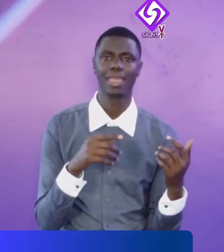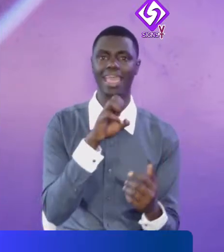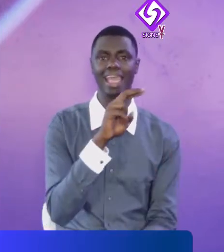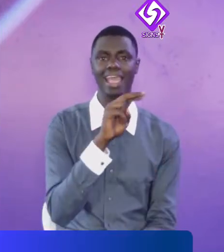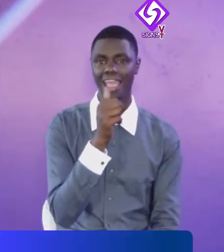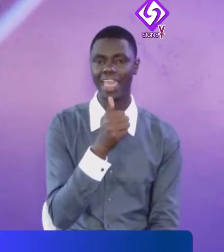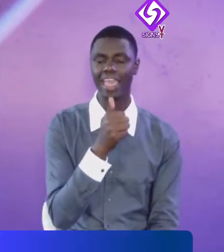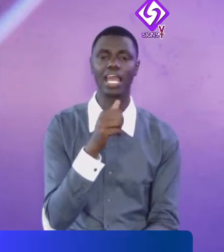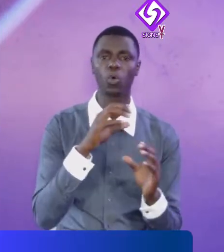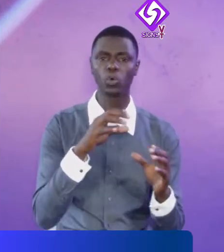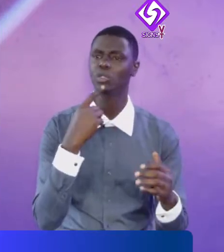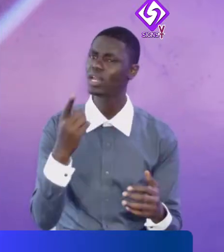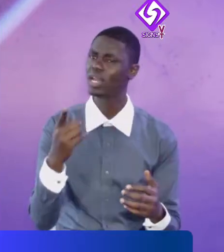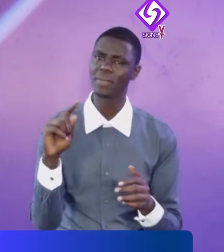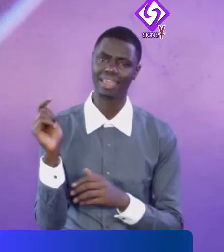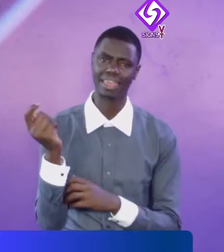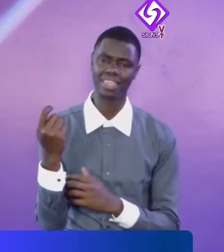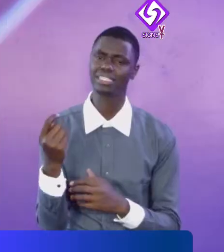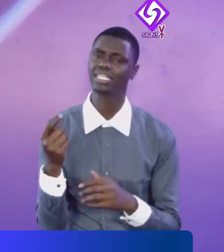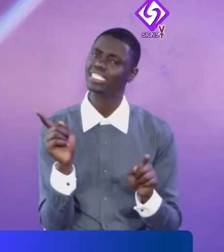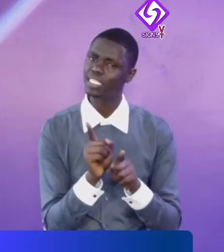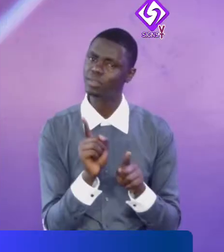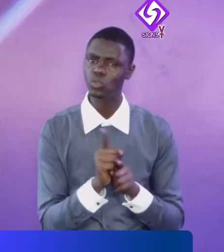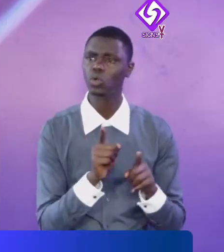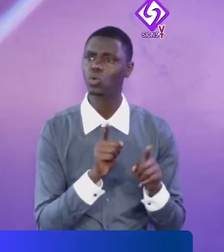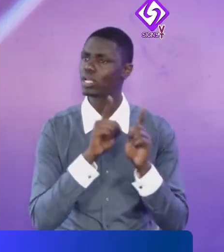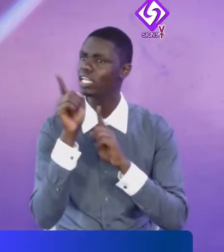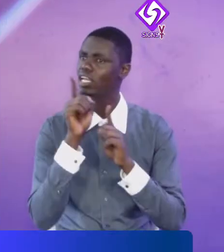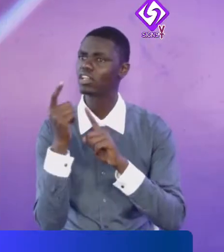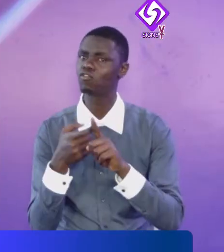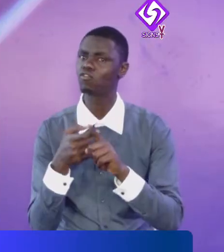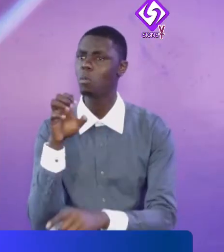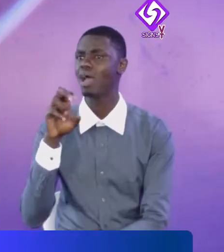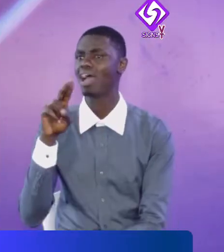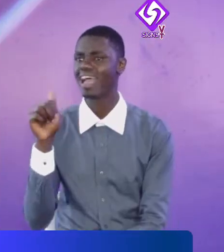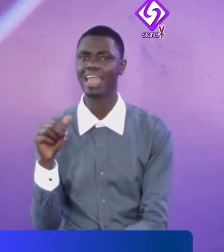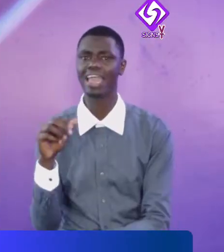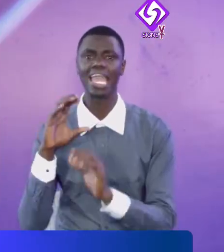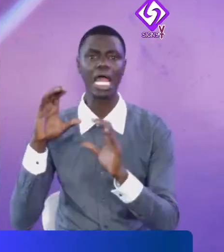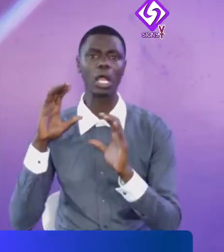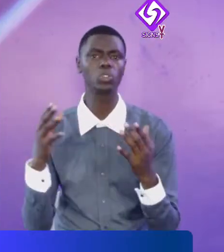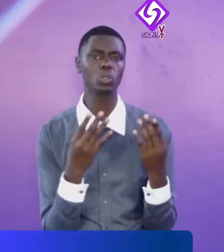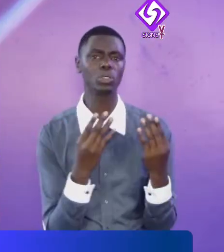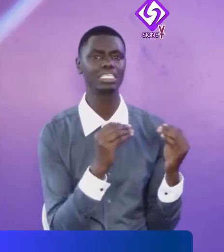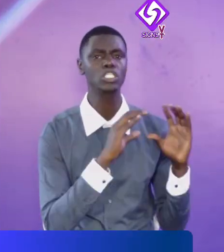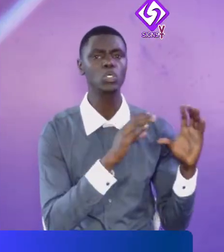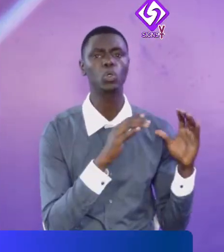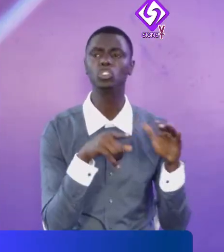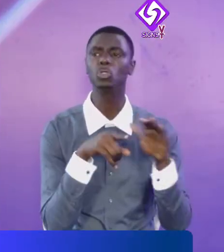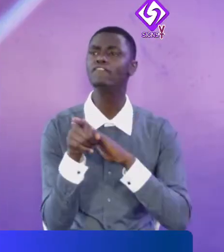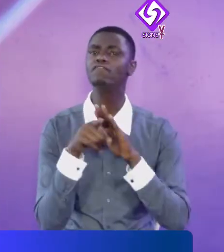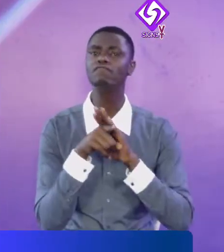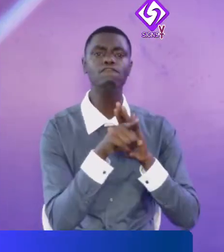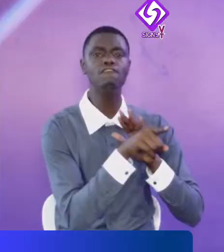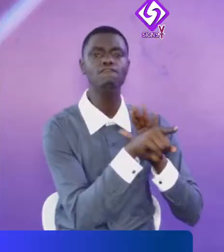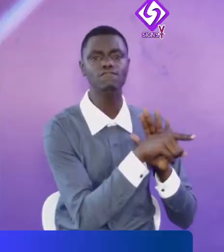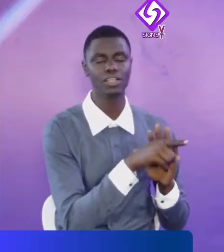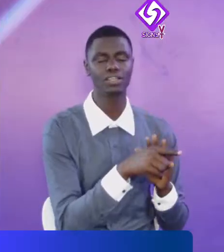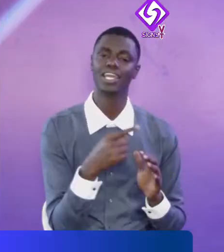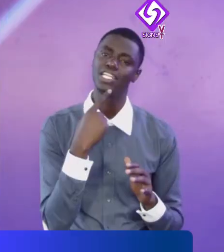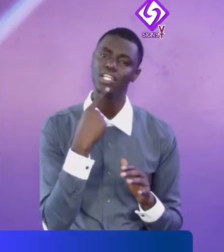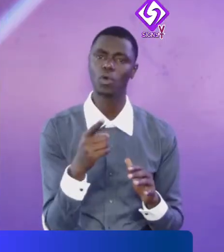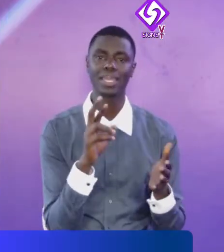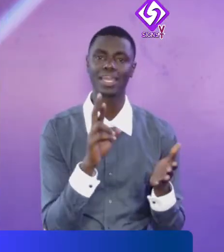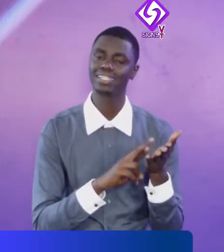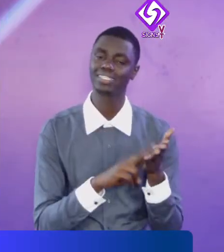I was telling Kenyans, just the same way you are traveling from Inner Coach, Easy Coach, going to all cities across the country, take the message, register to vote. So